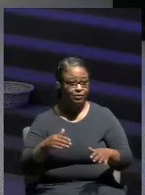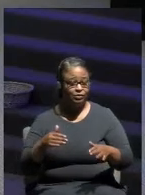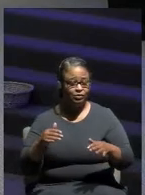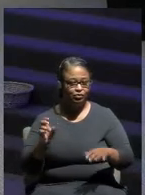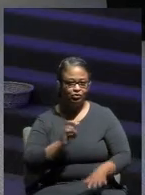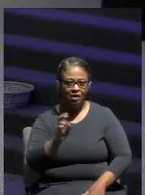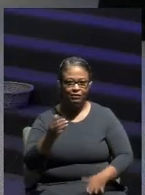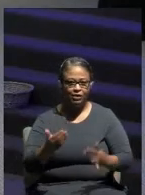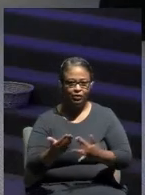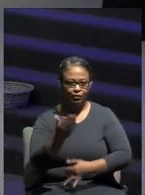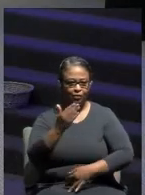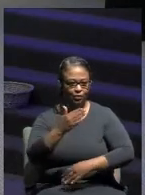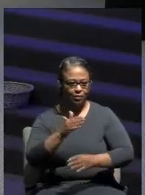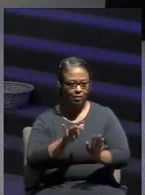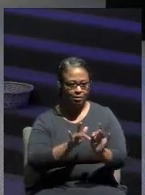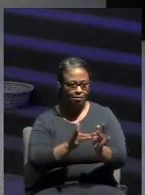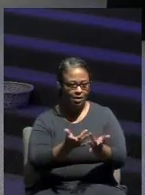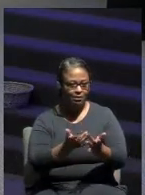see.